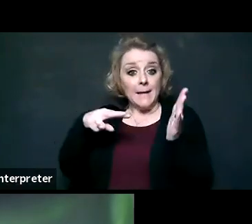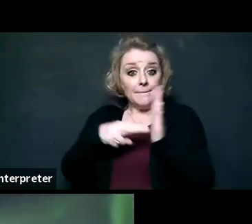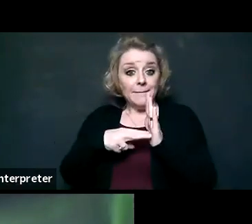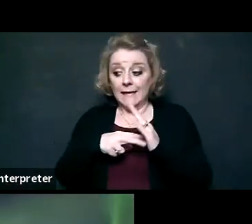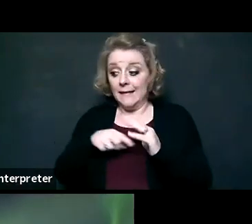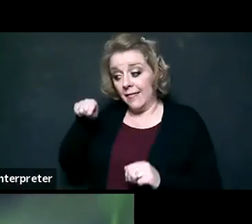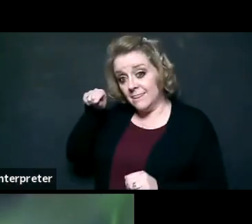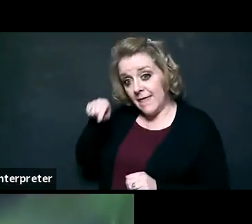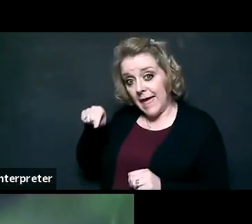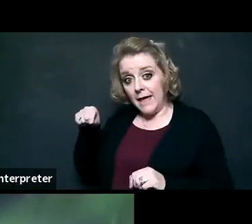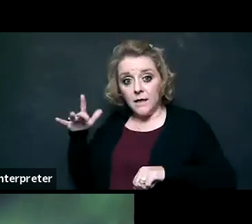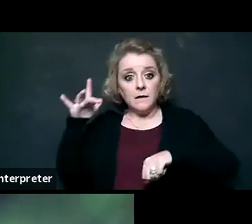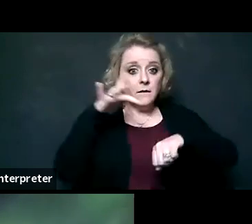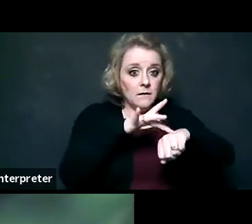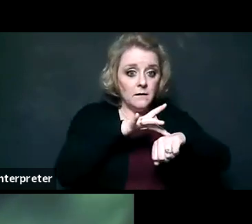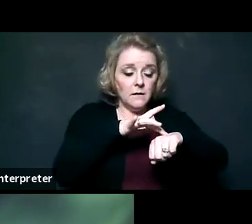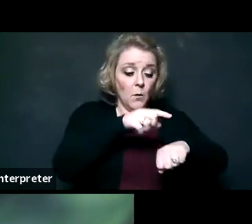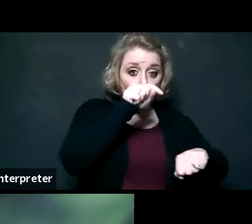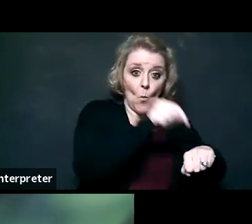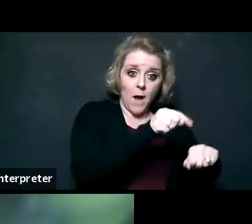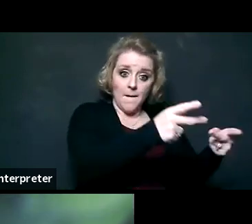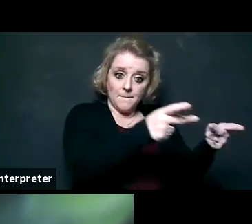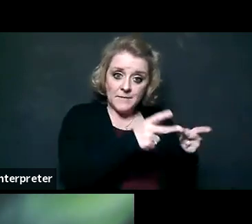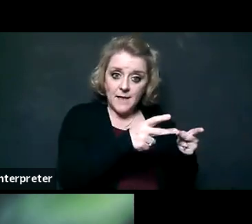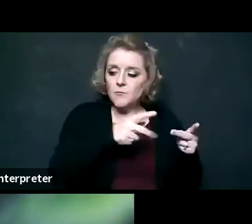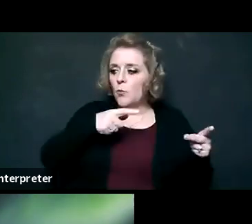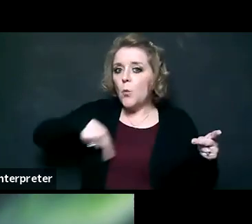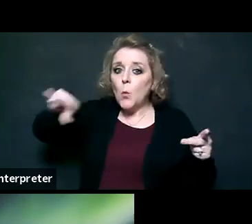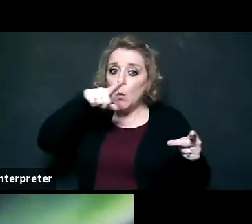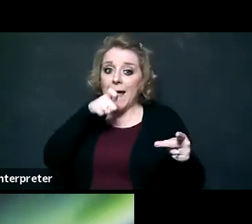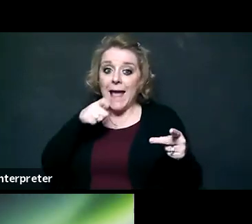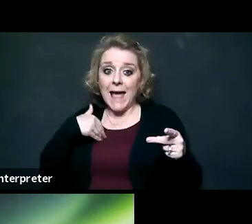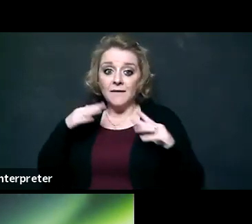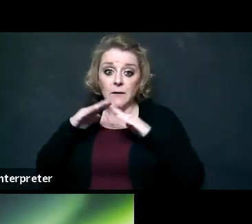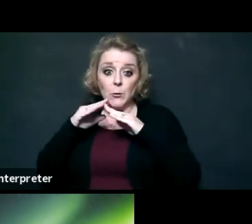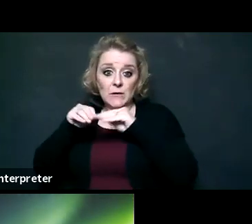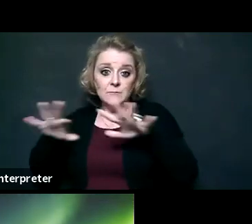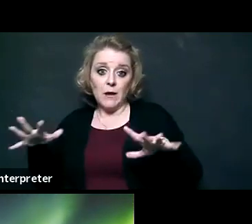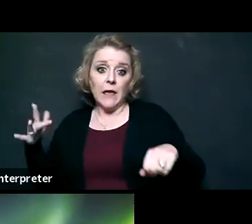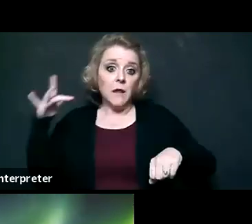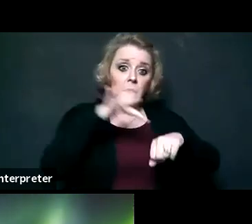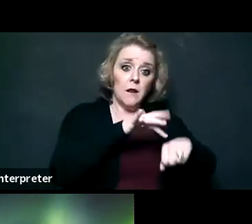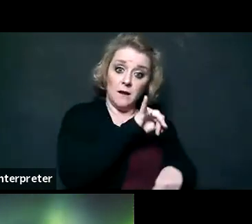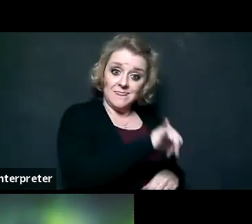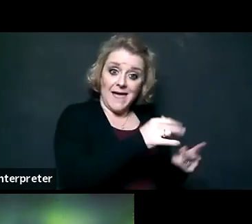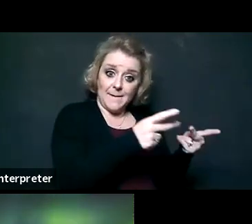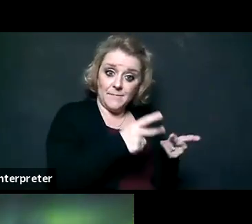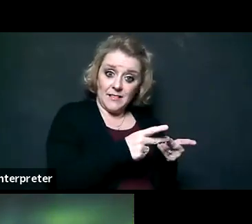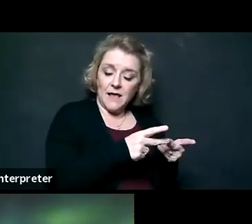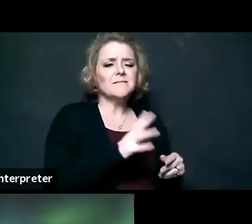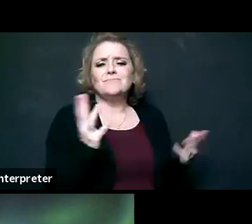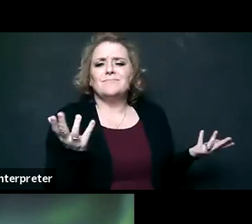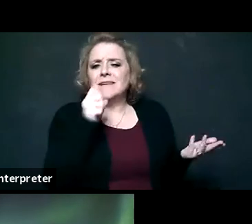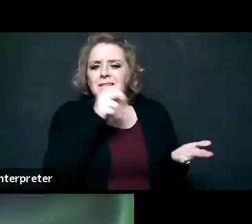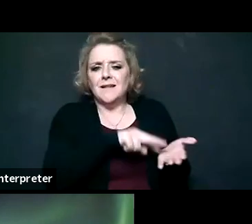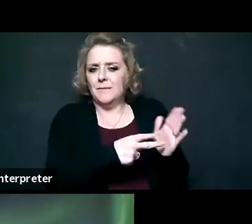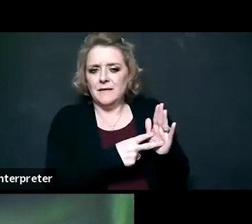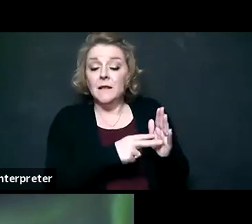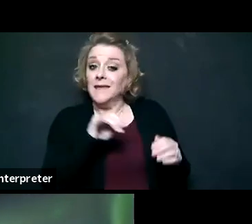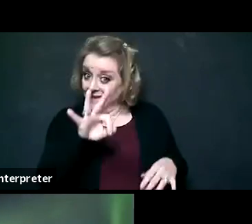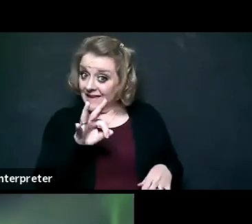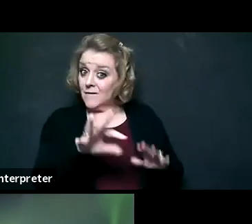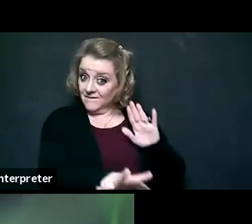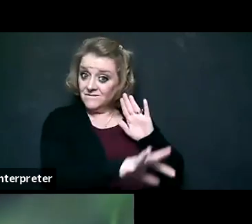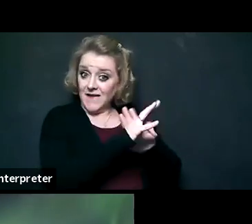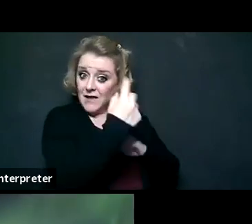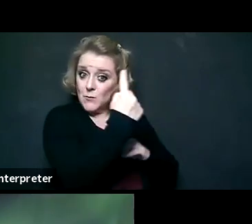place or somewhere that they're all going to. And if we were to see that, then we would announce that as one of our locations where